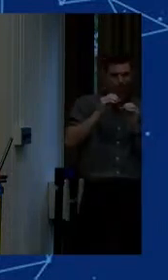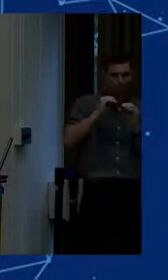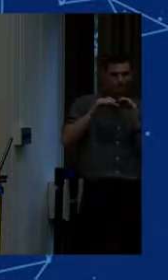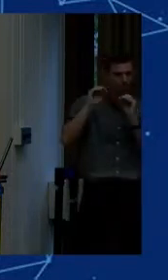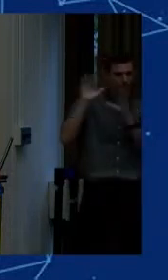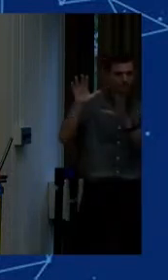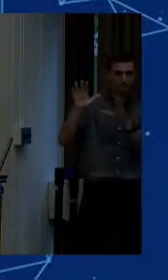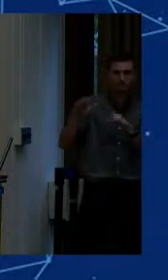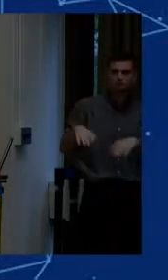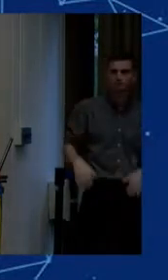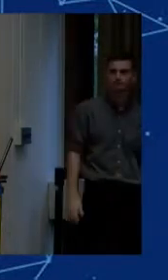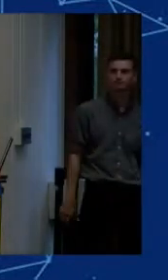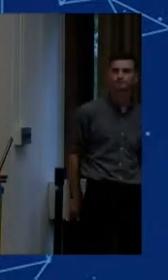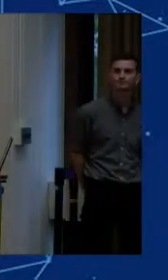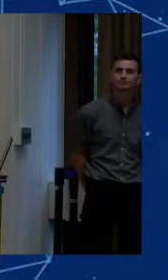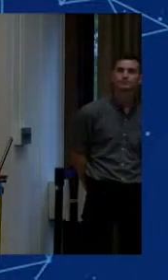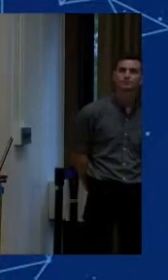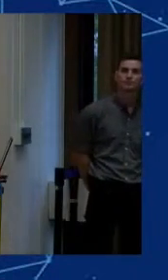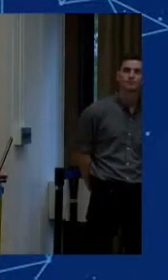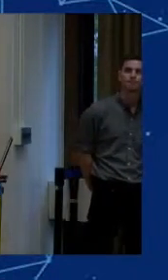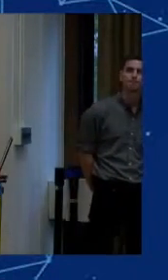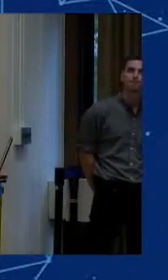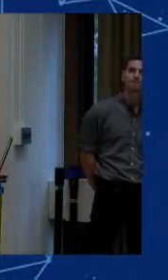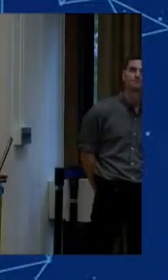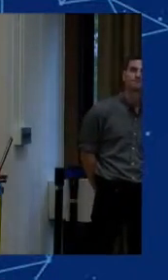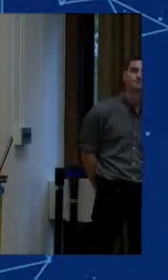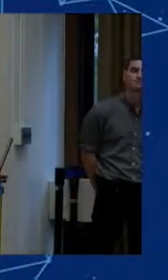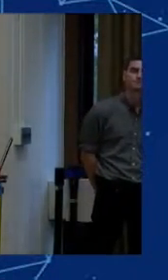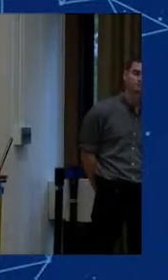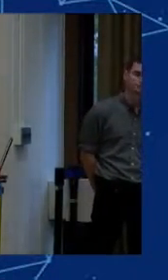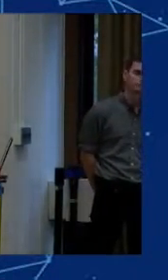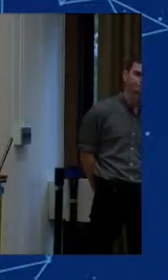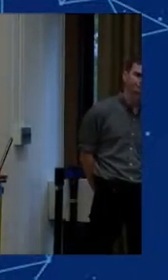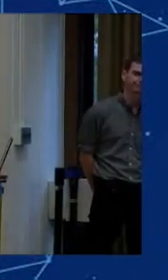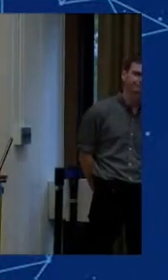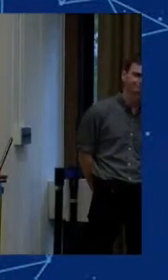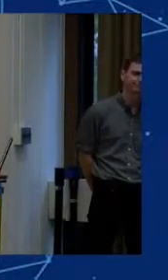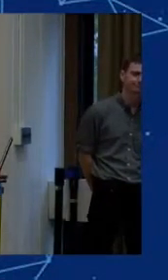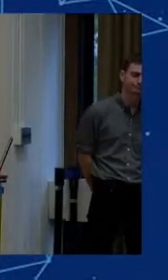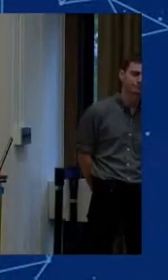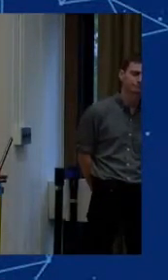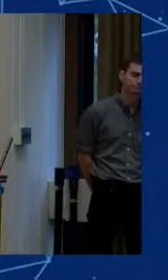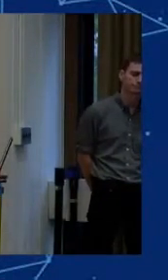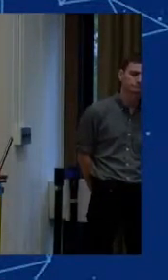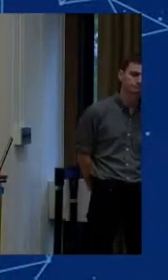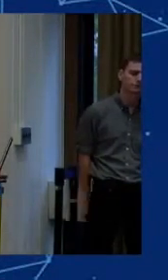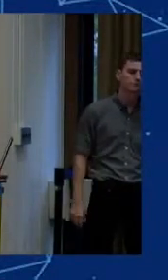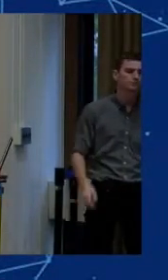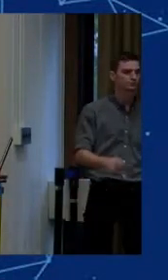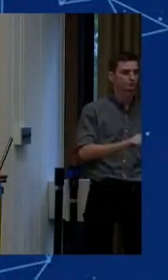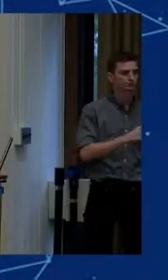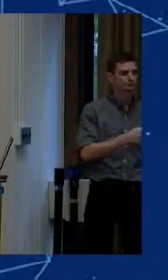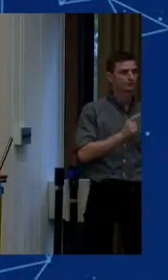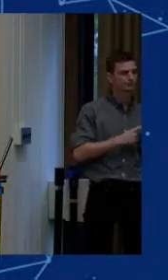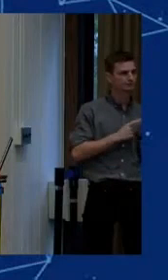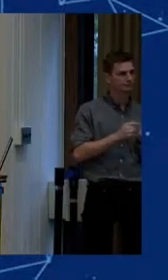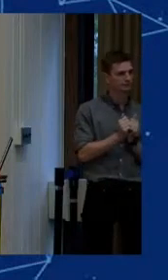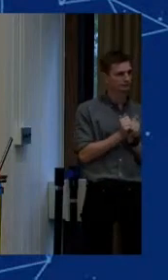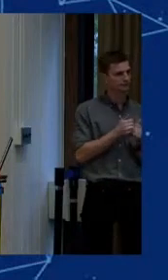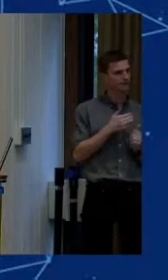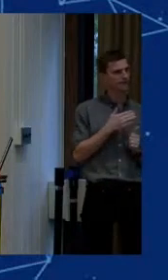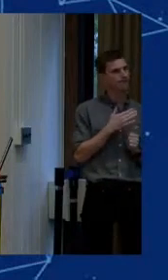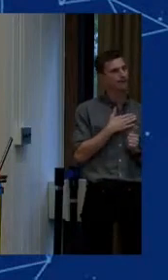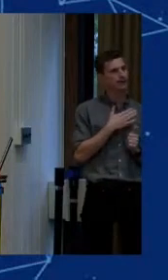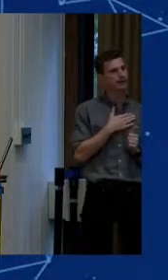just, what do the bearded dragons eat? So we started talking through, and this was with my fifth graders, we started talking